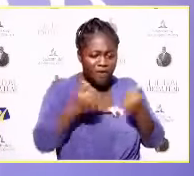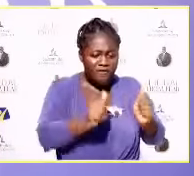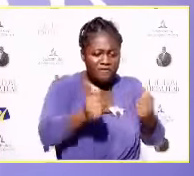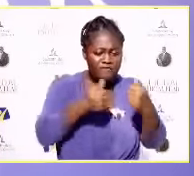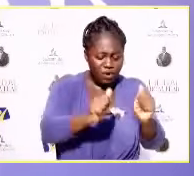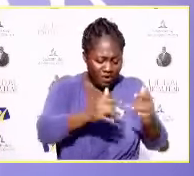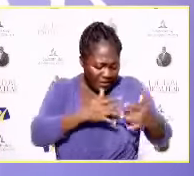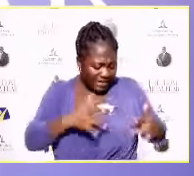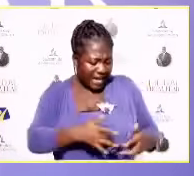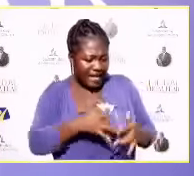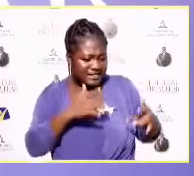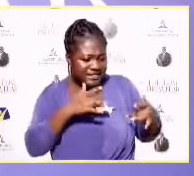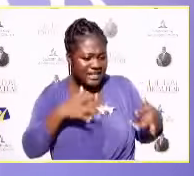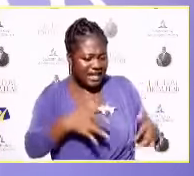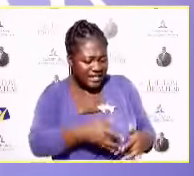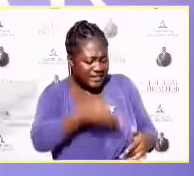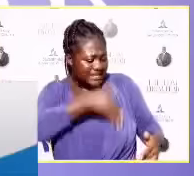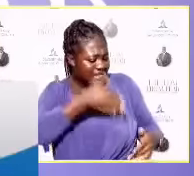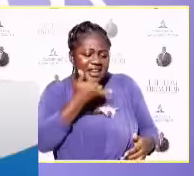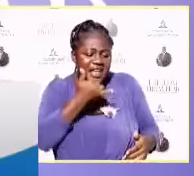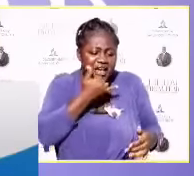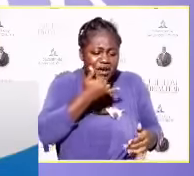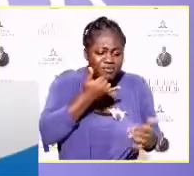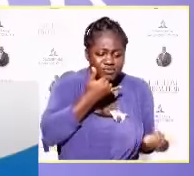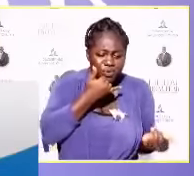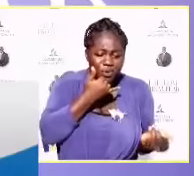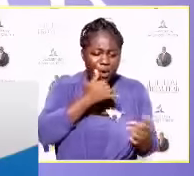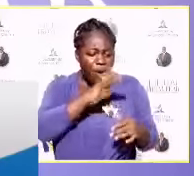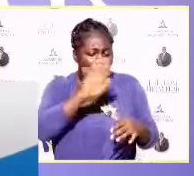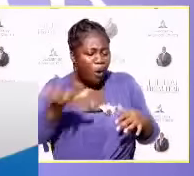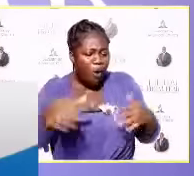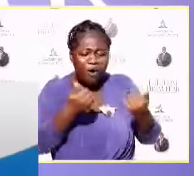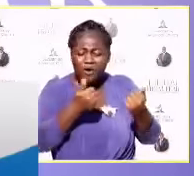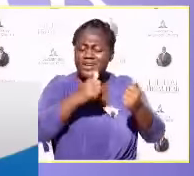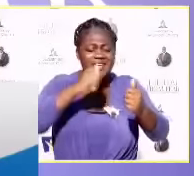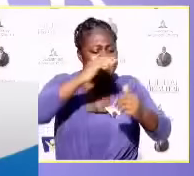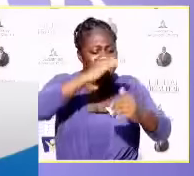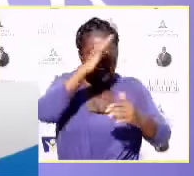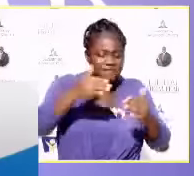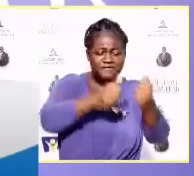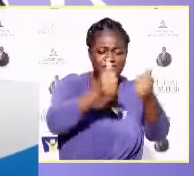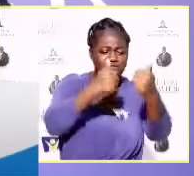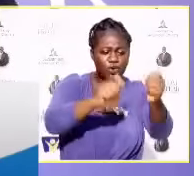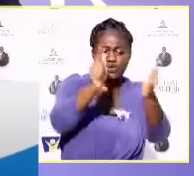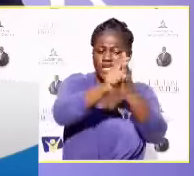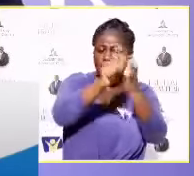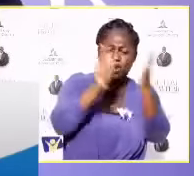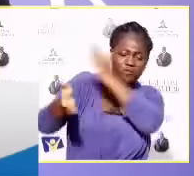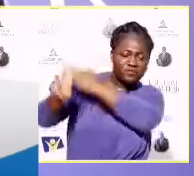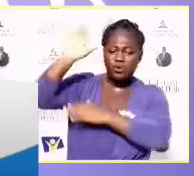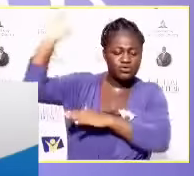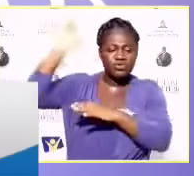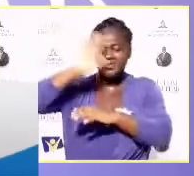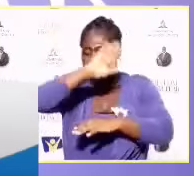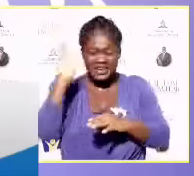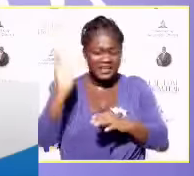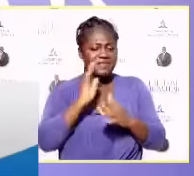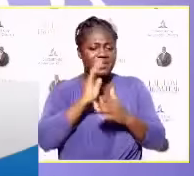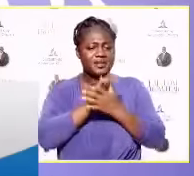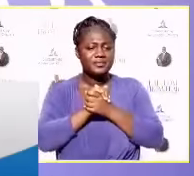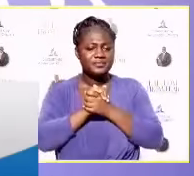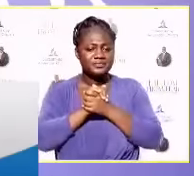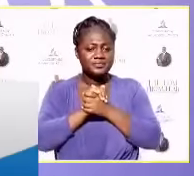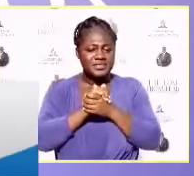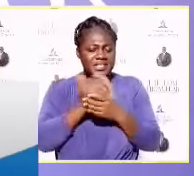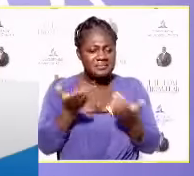heart was only contrary to the law continually. What am I